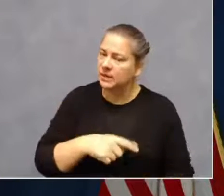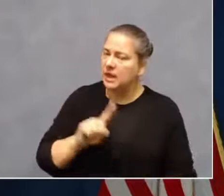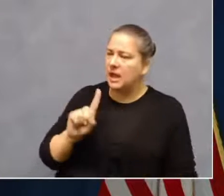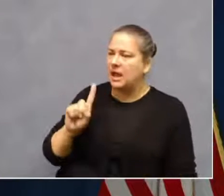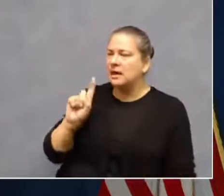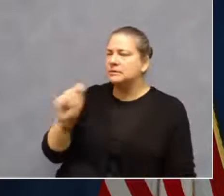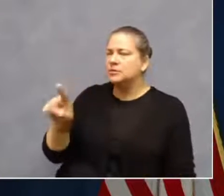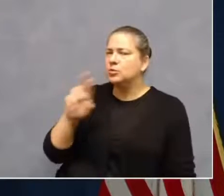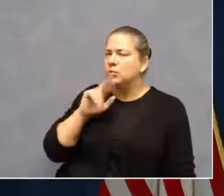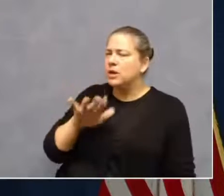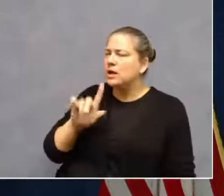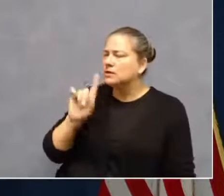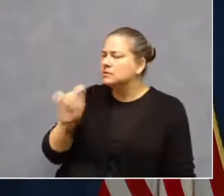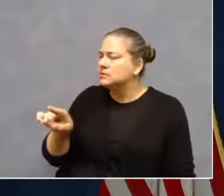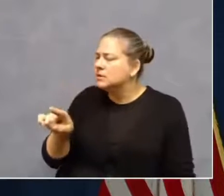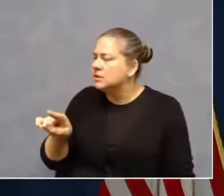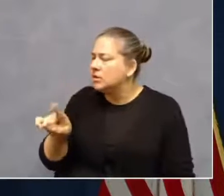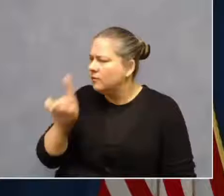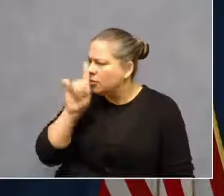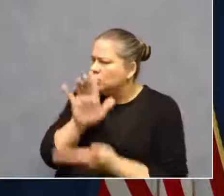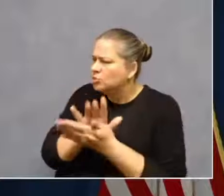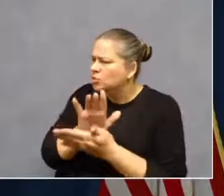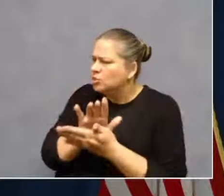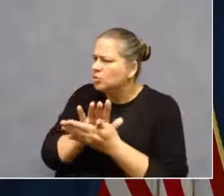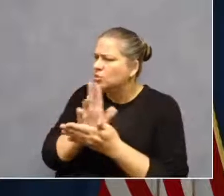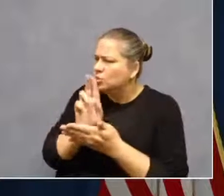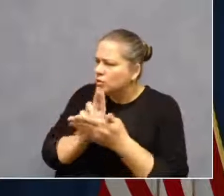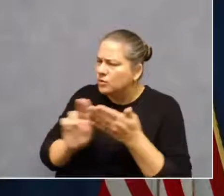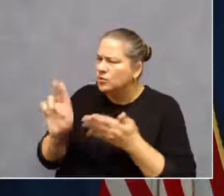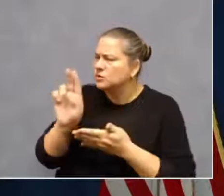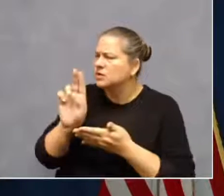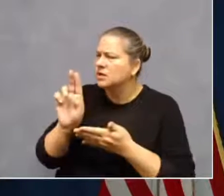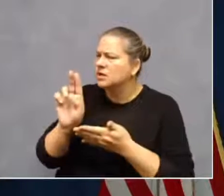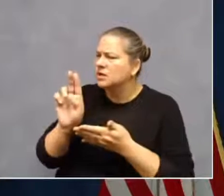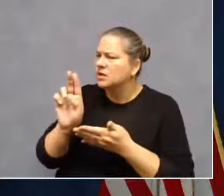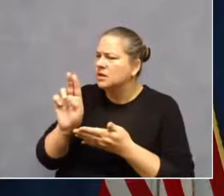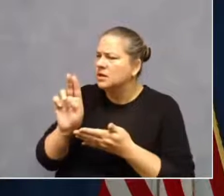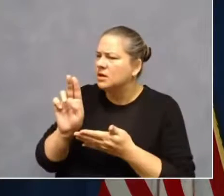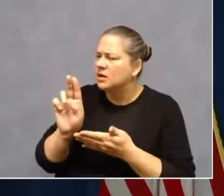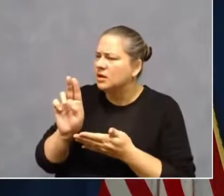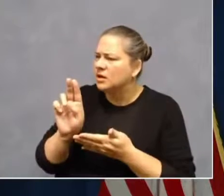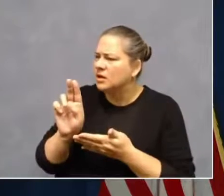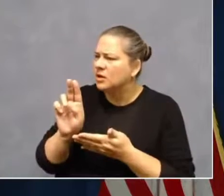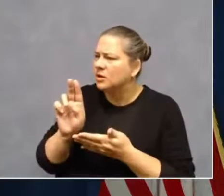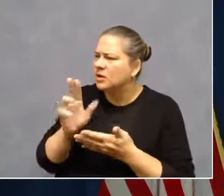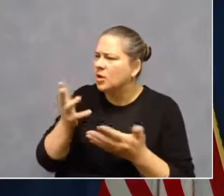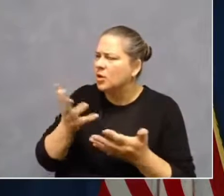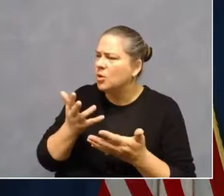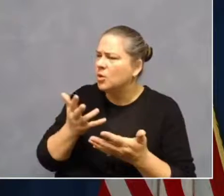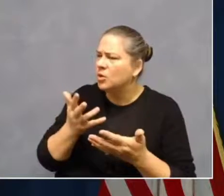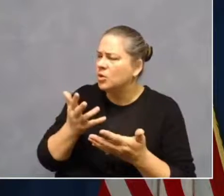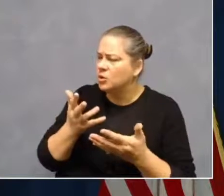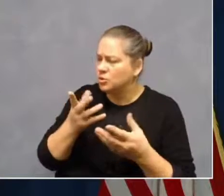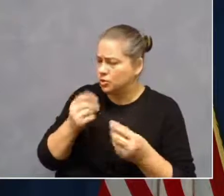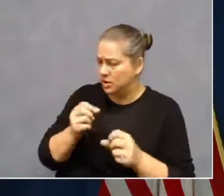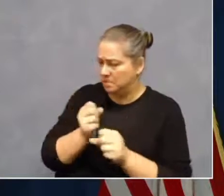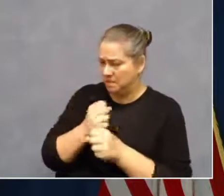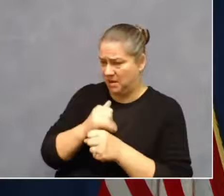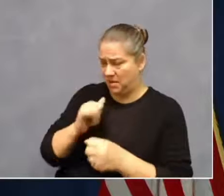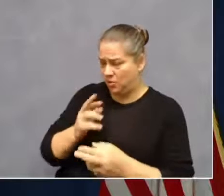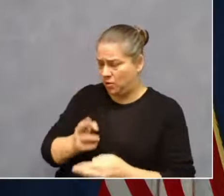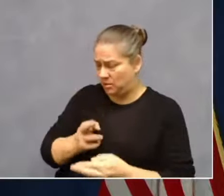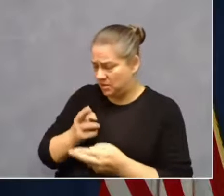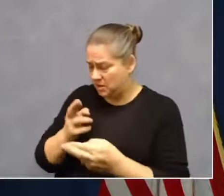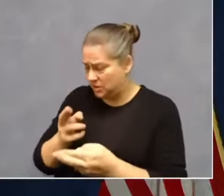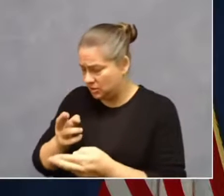Especially in terms of schools and universities, we're seeing such high numbers. What's keeping you from making a recommendation that schools should just go ahead and everybody switch